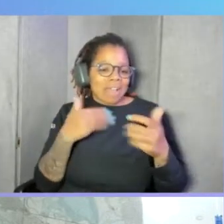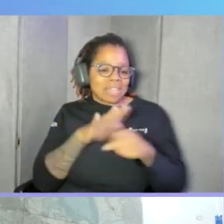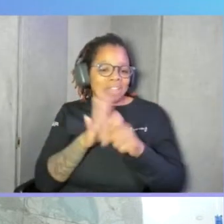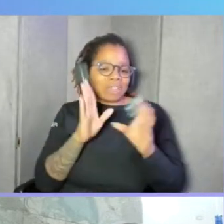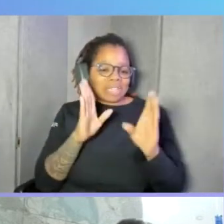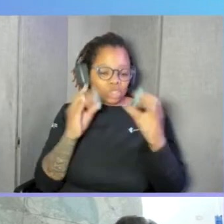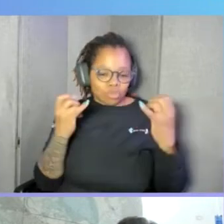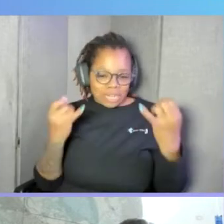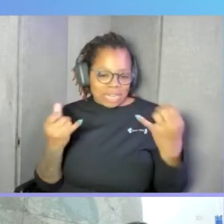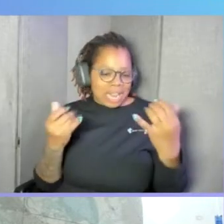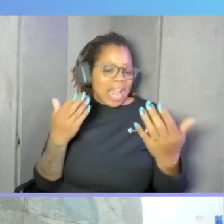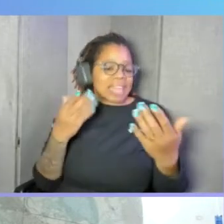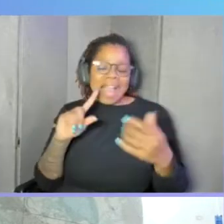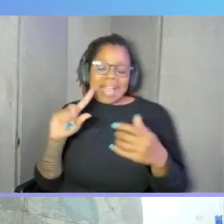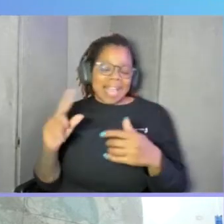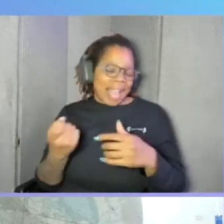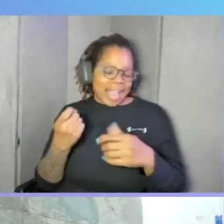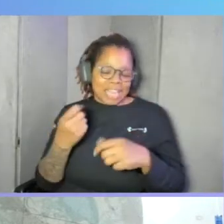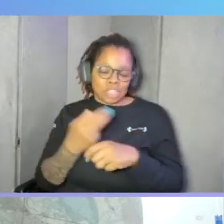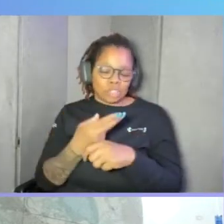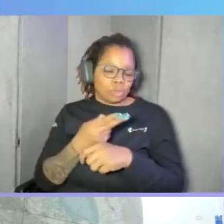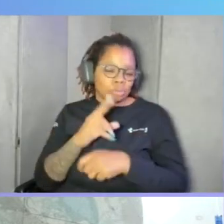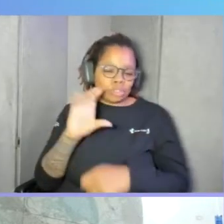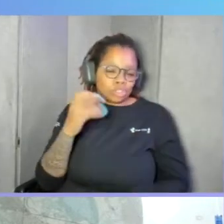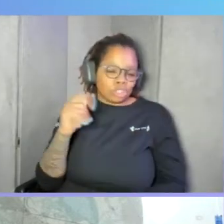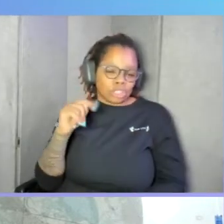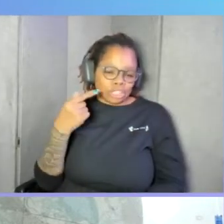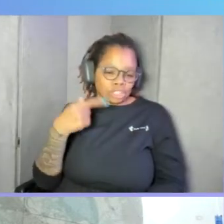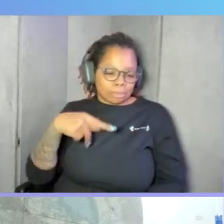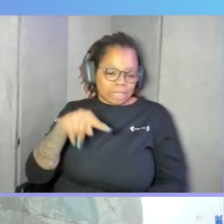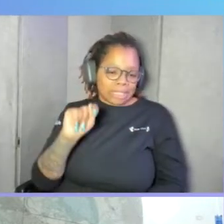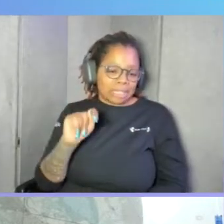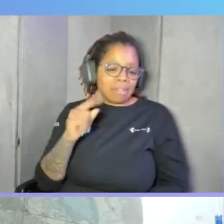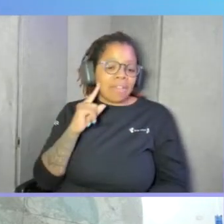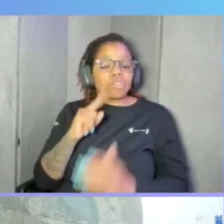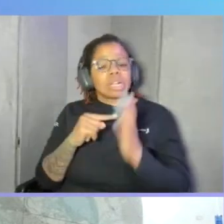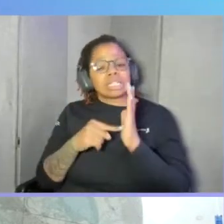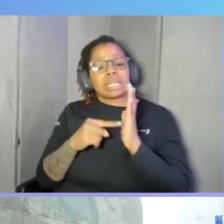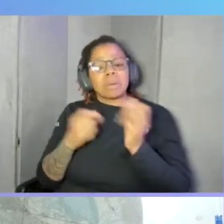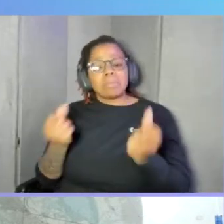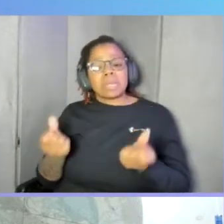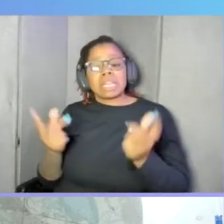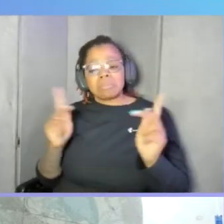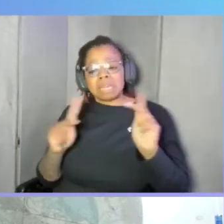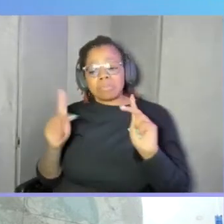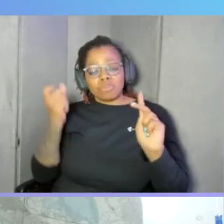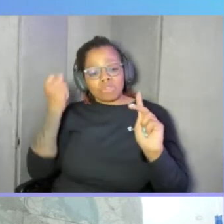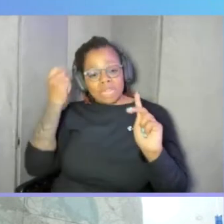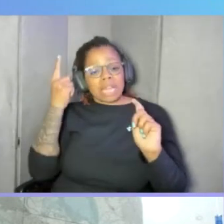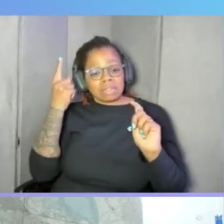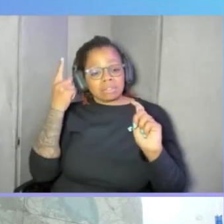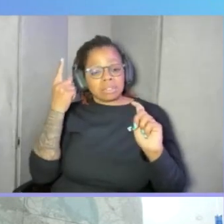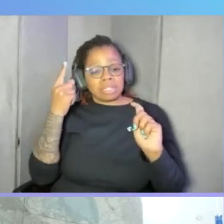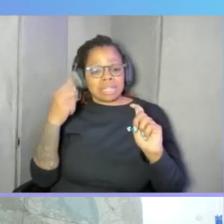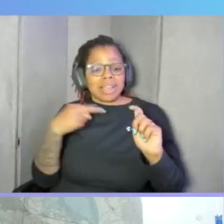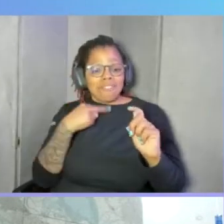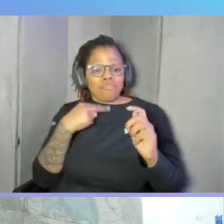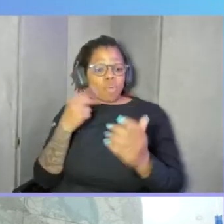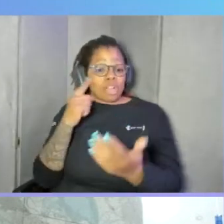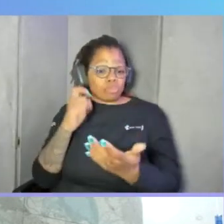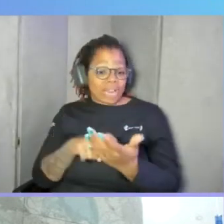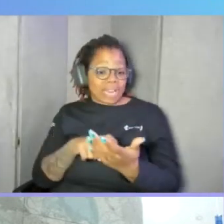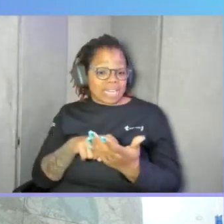that can't be done by ChatGPT. So, for example, lots of people realize that voice